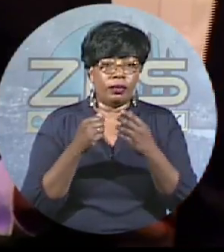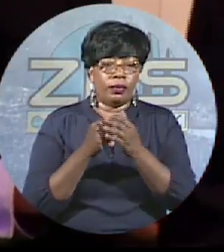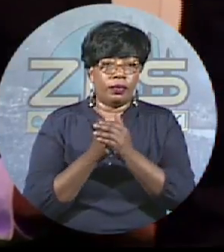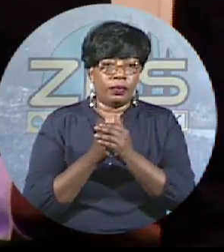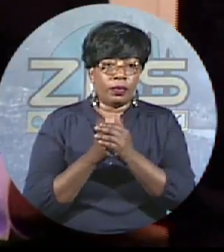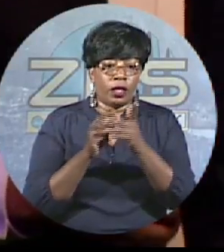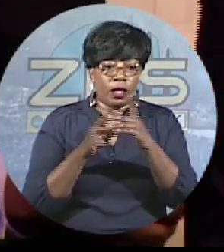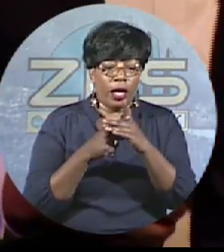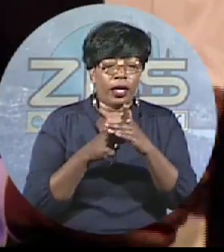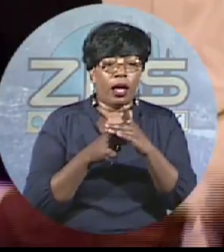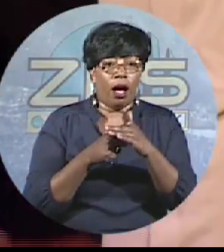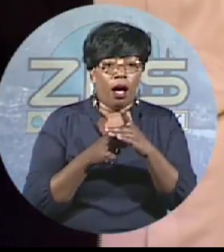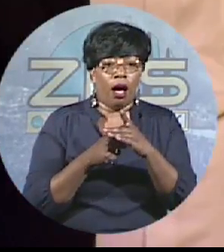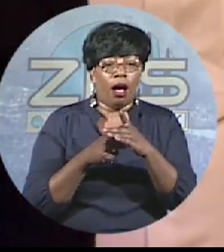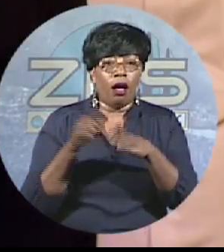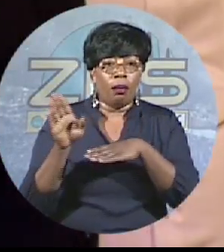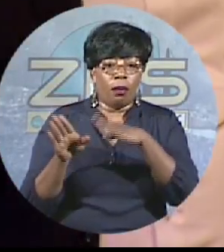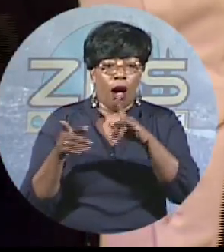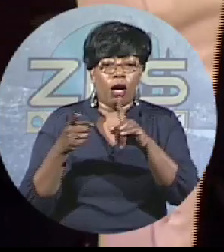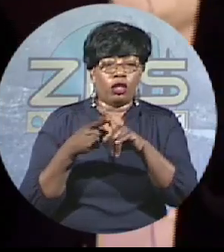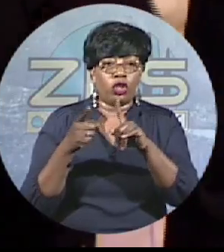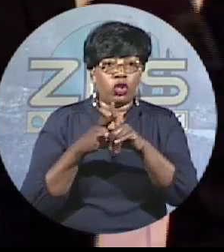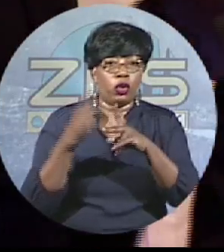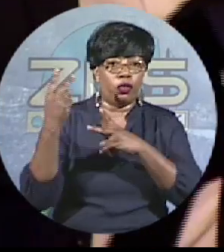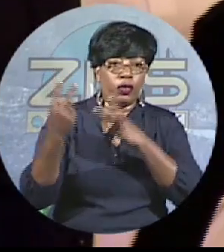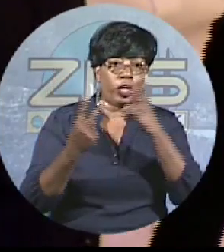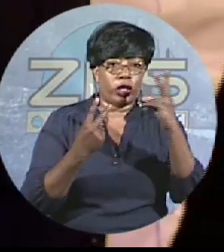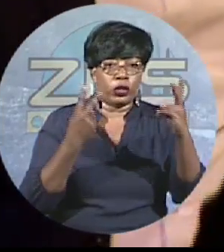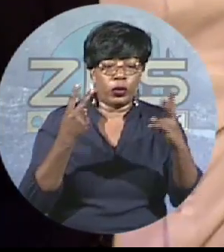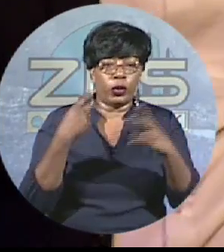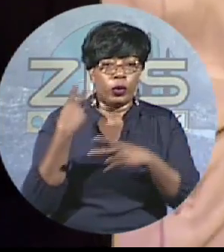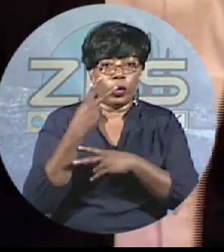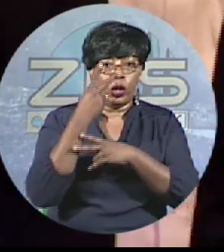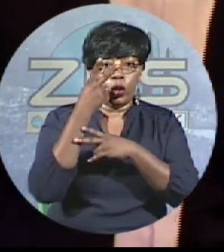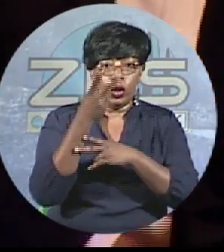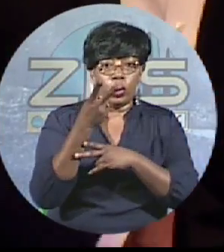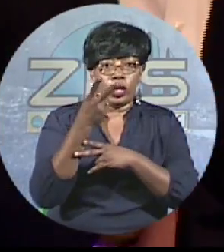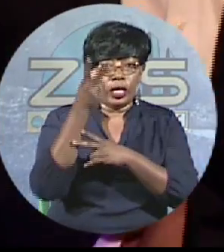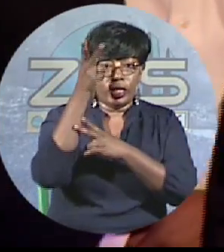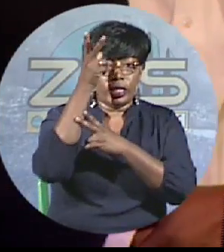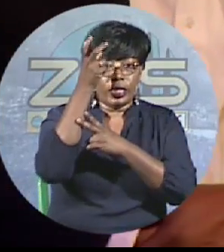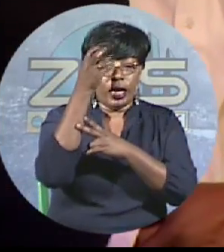march to victory. We will look the devil